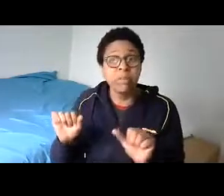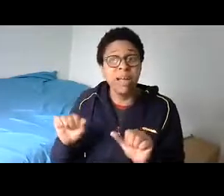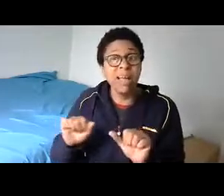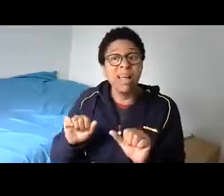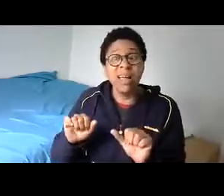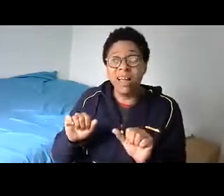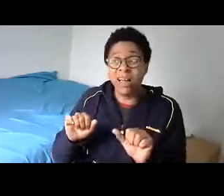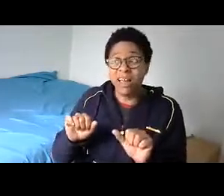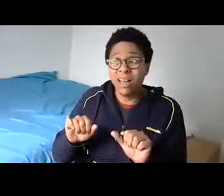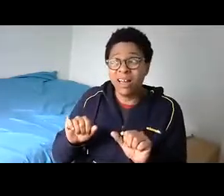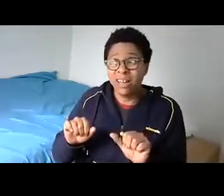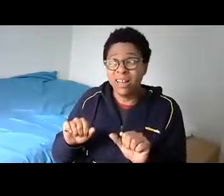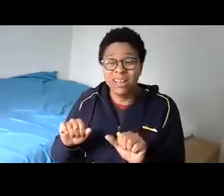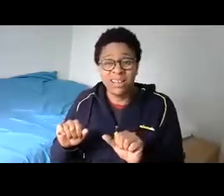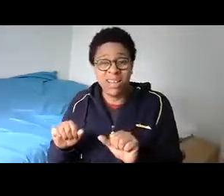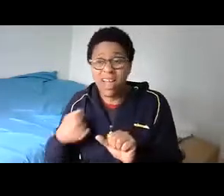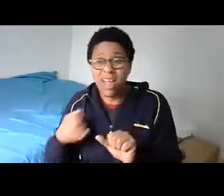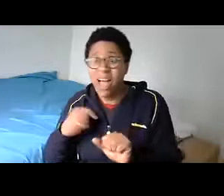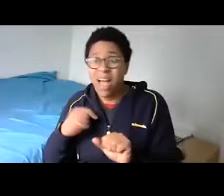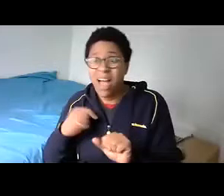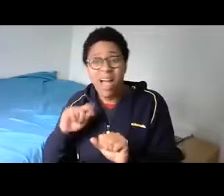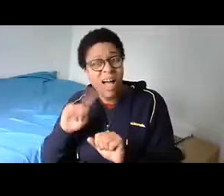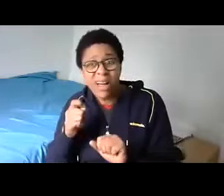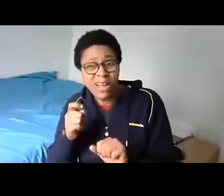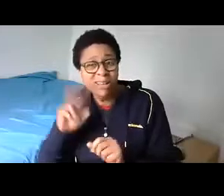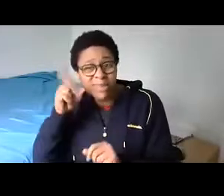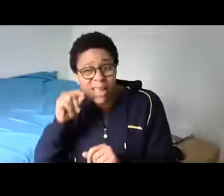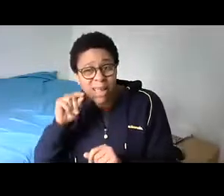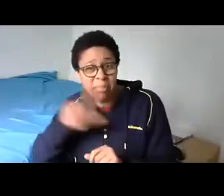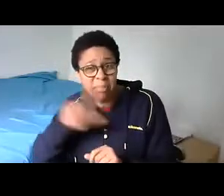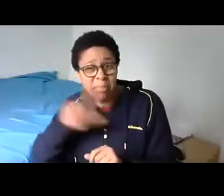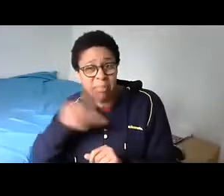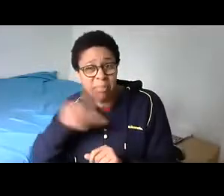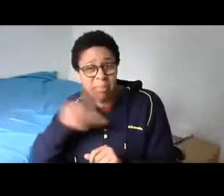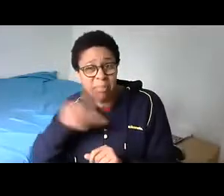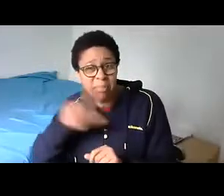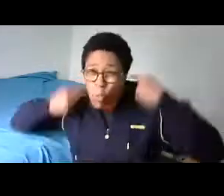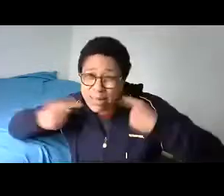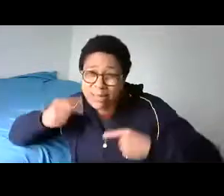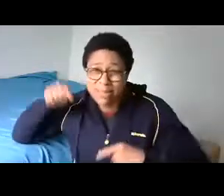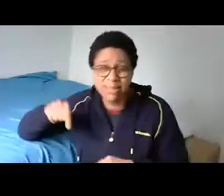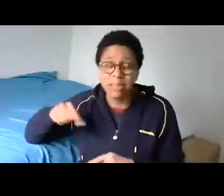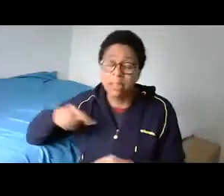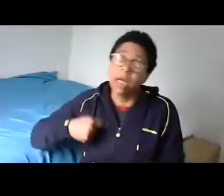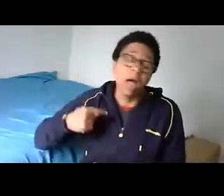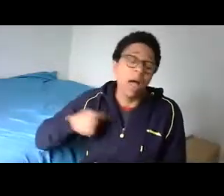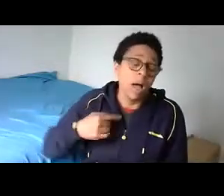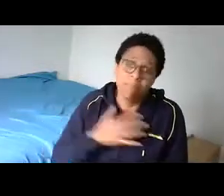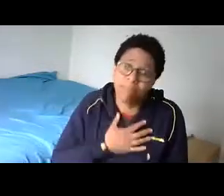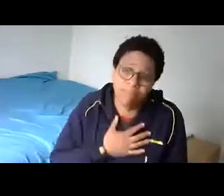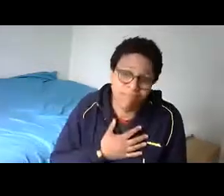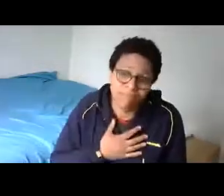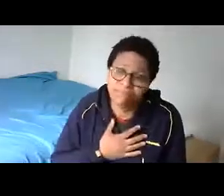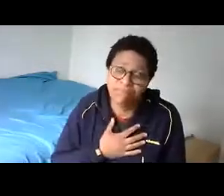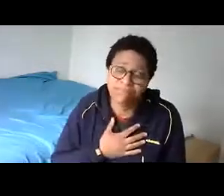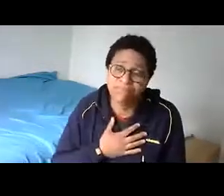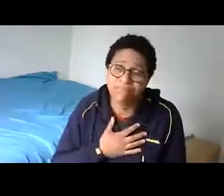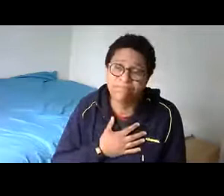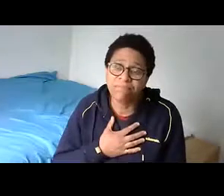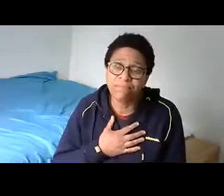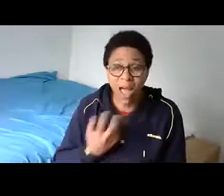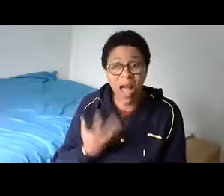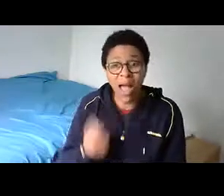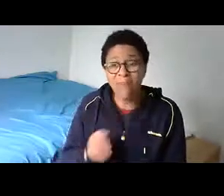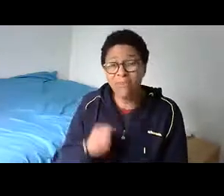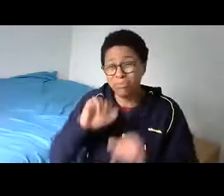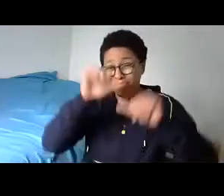noise that I could not sleep in the night. And I just can't. I've got so much evidence.